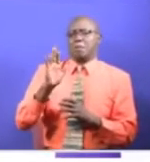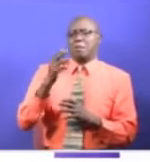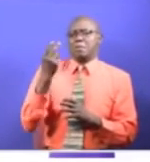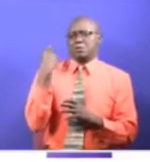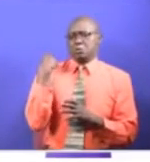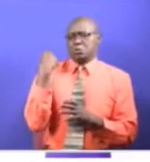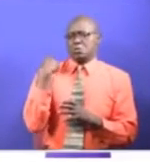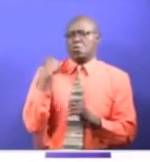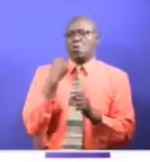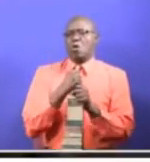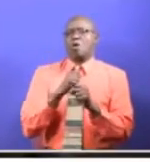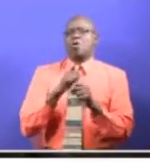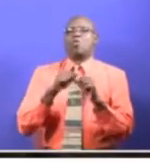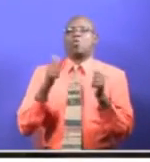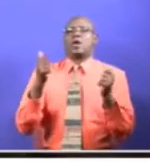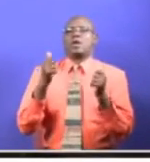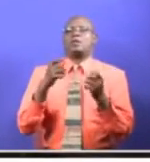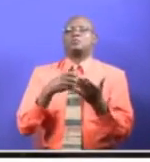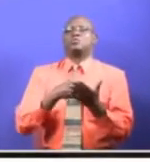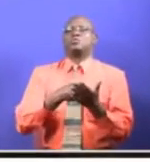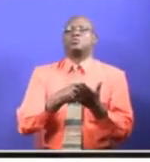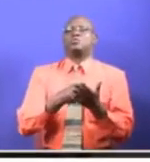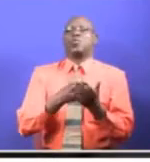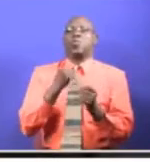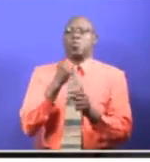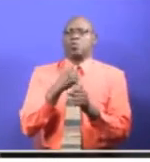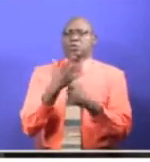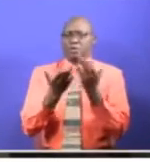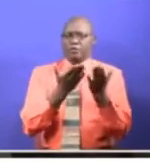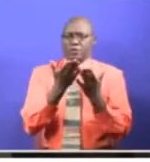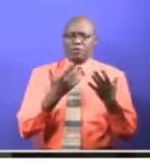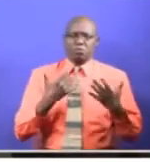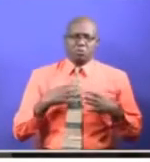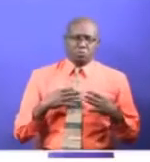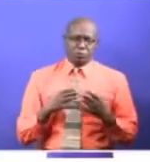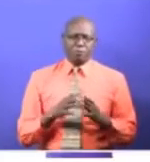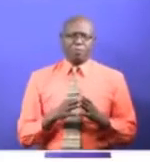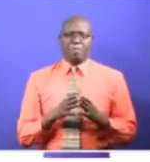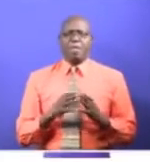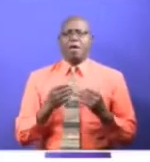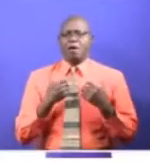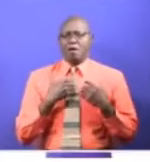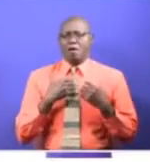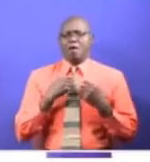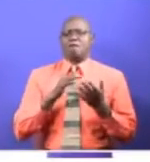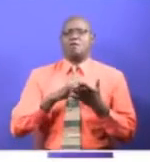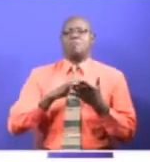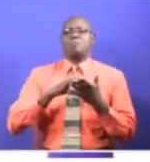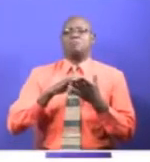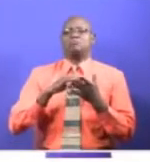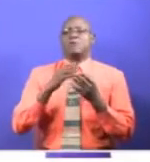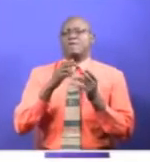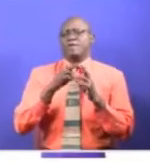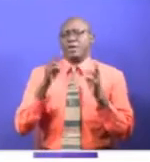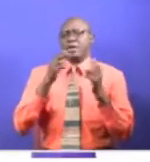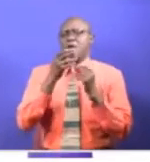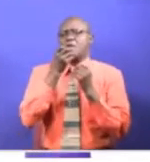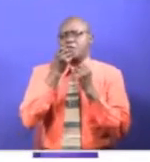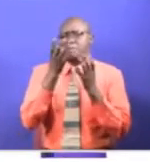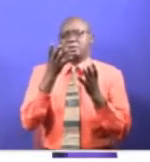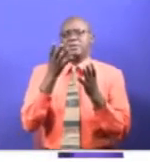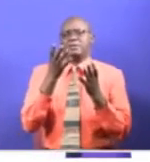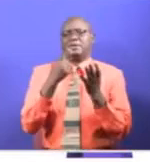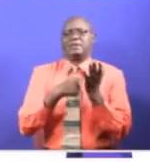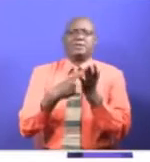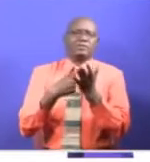delivering of UHC to Kenyans. We have had quite very informative discussions with the CEO,